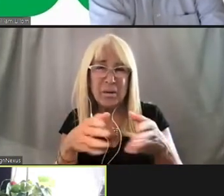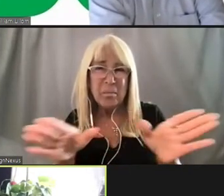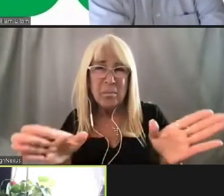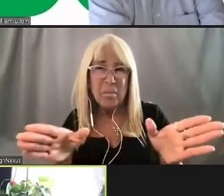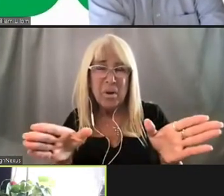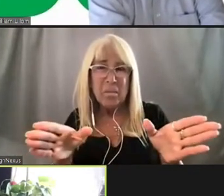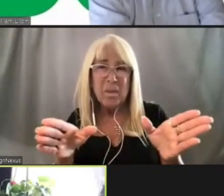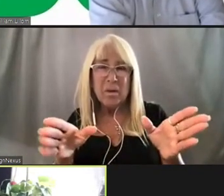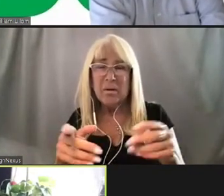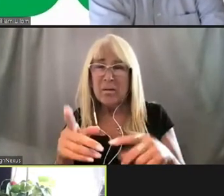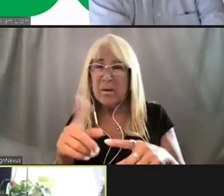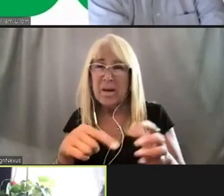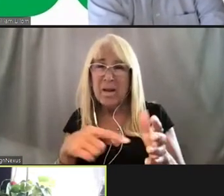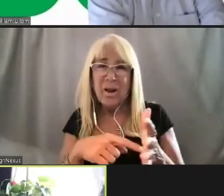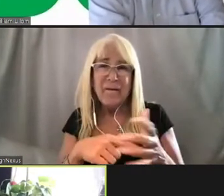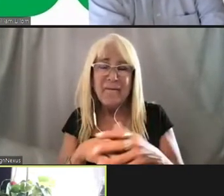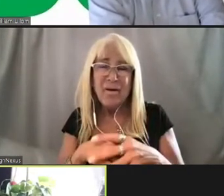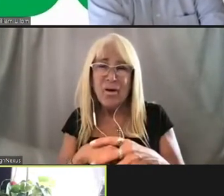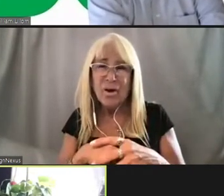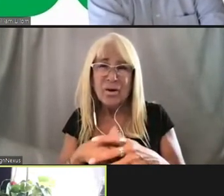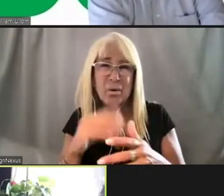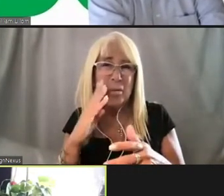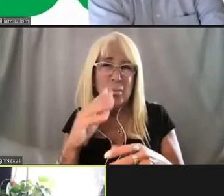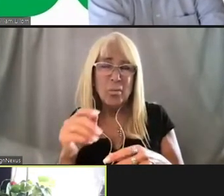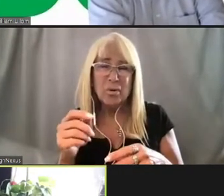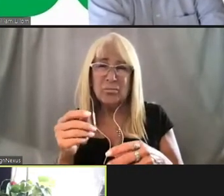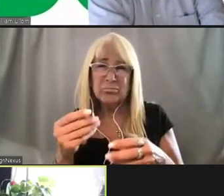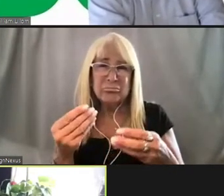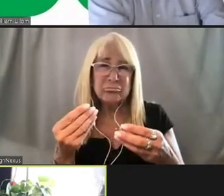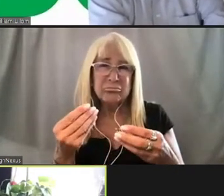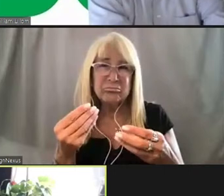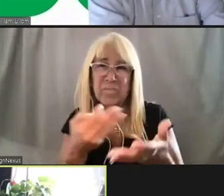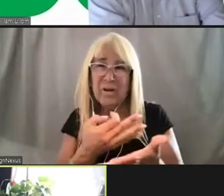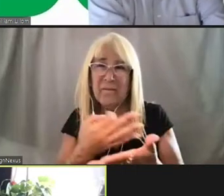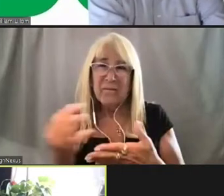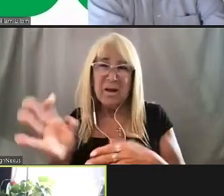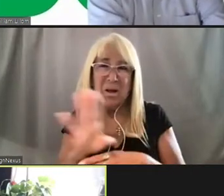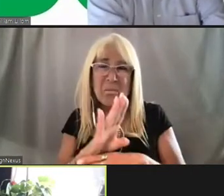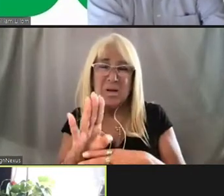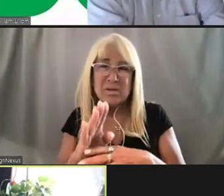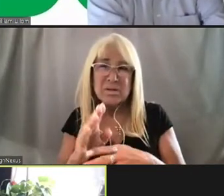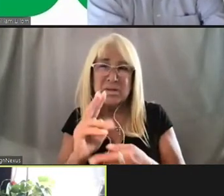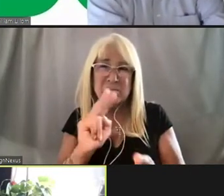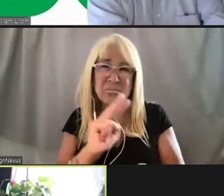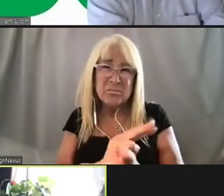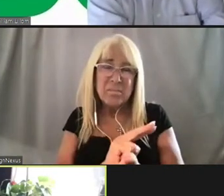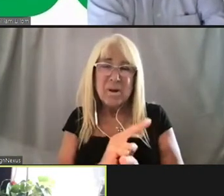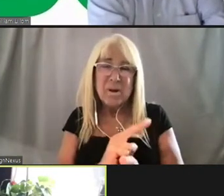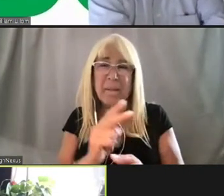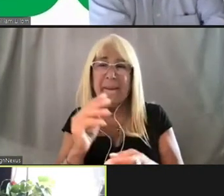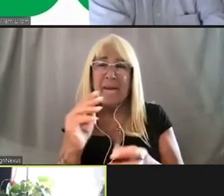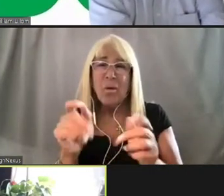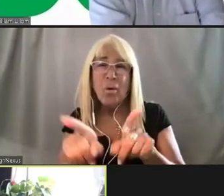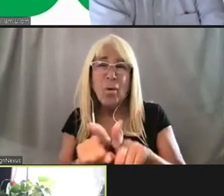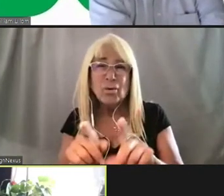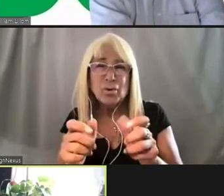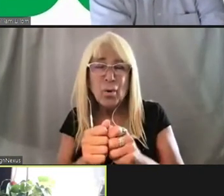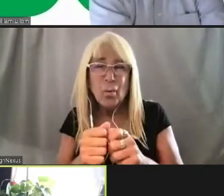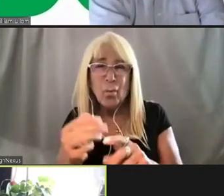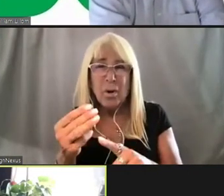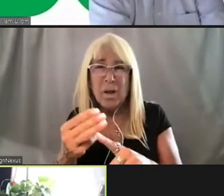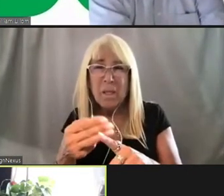you know uh we're gonna will be out of business because we the drivers are struggling with the mortgage crisis as you know